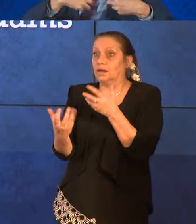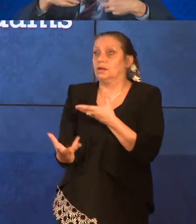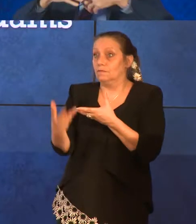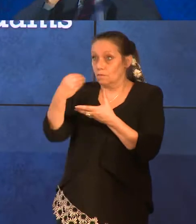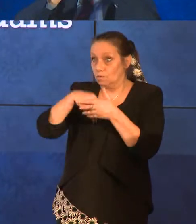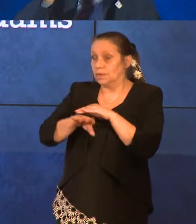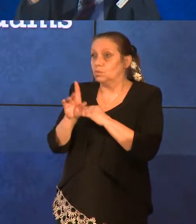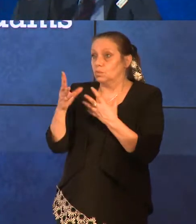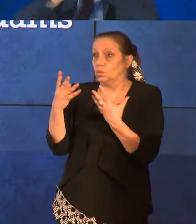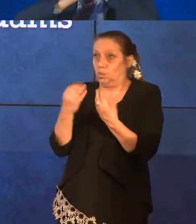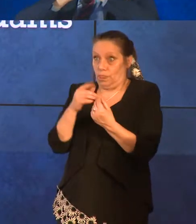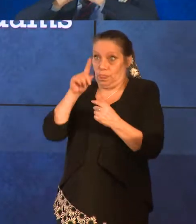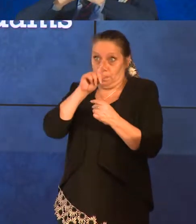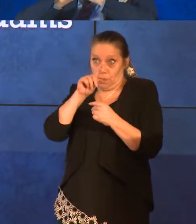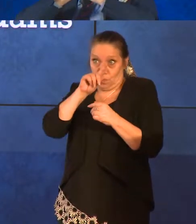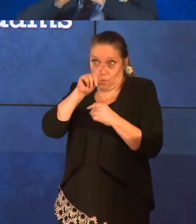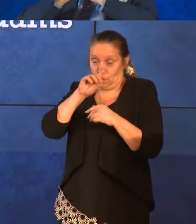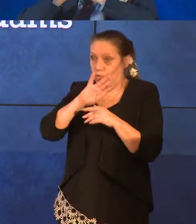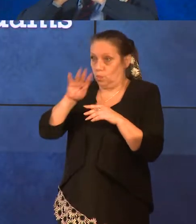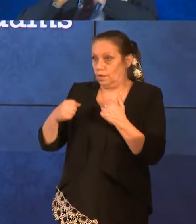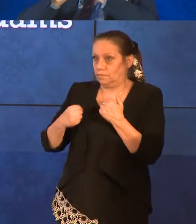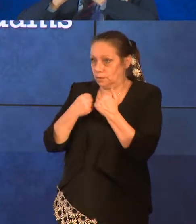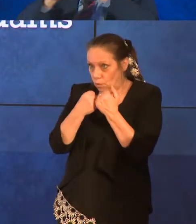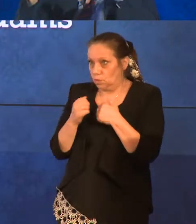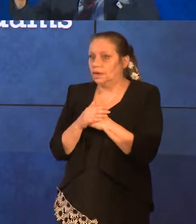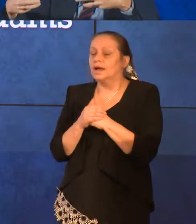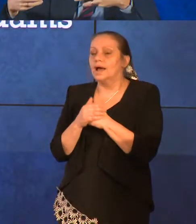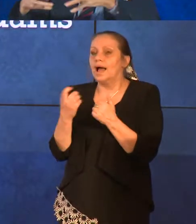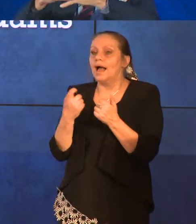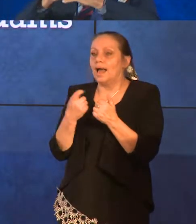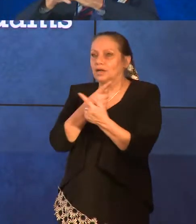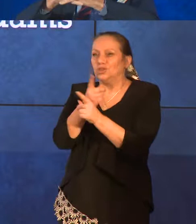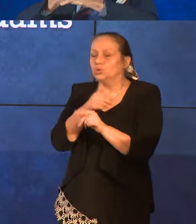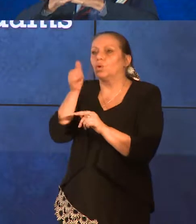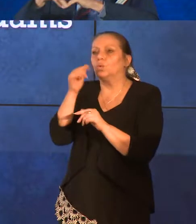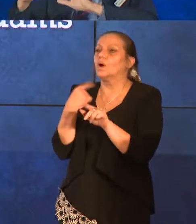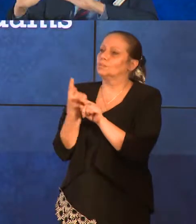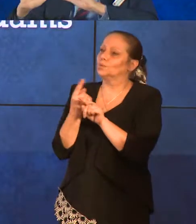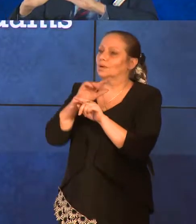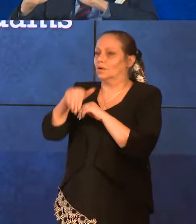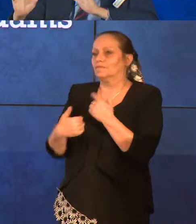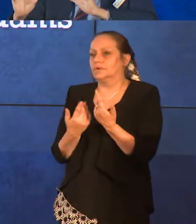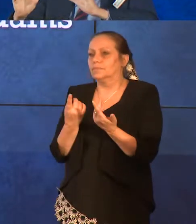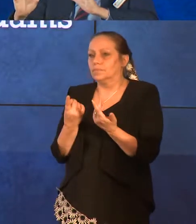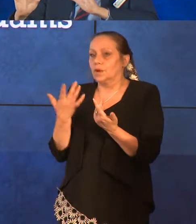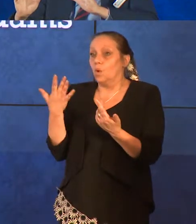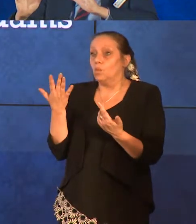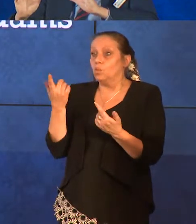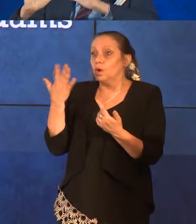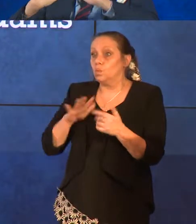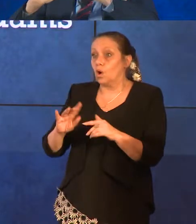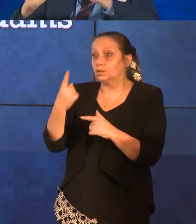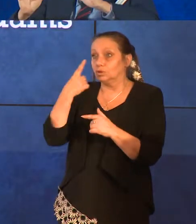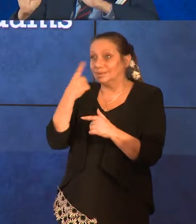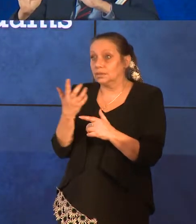we've supported and who are referenced in those case studies, who would know what I'm talking about. That what we want to see